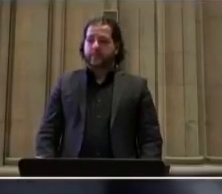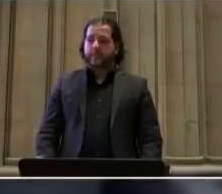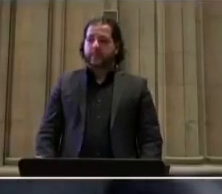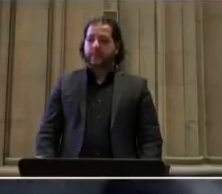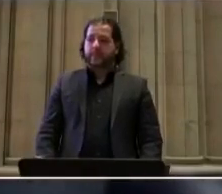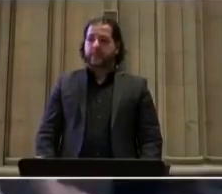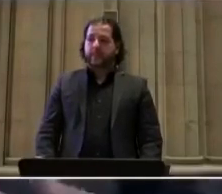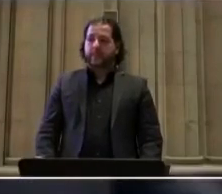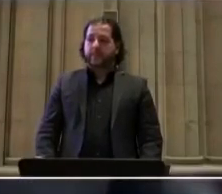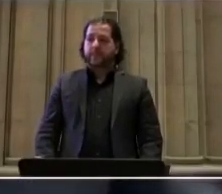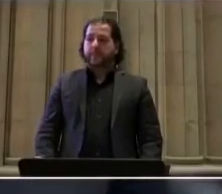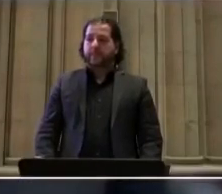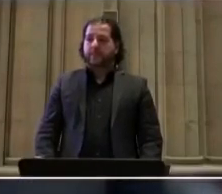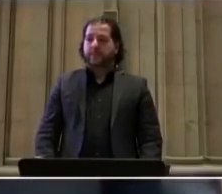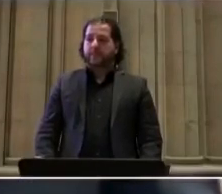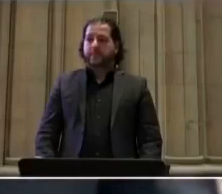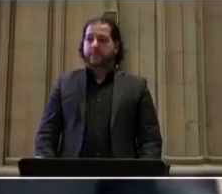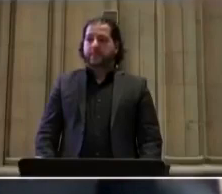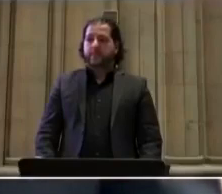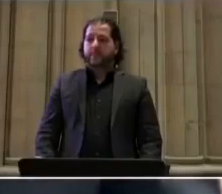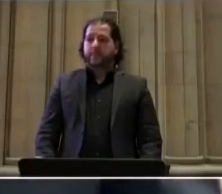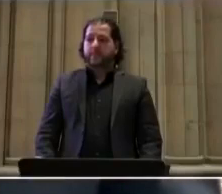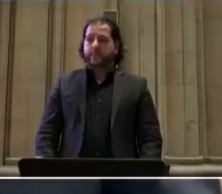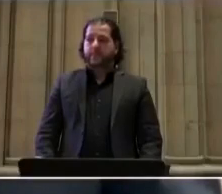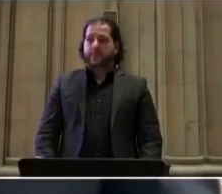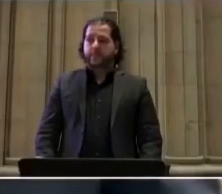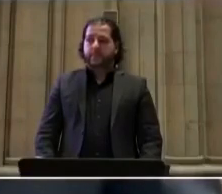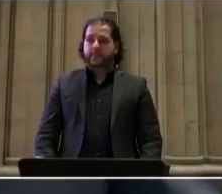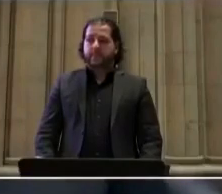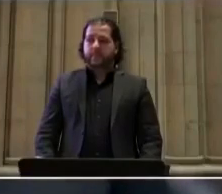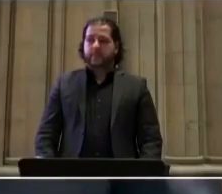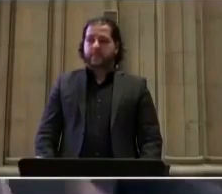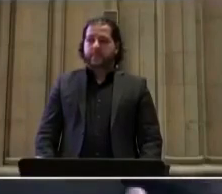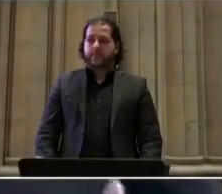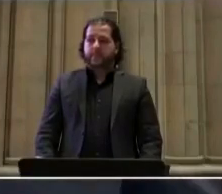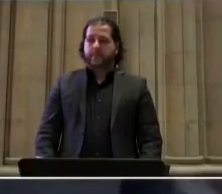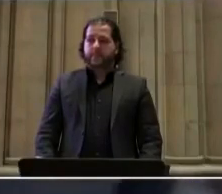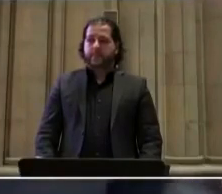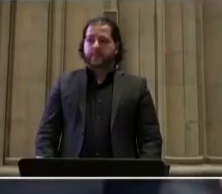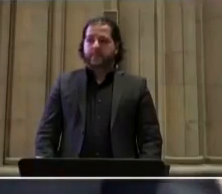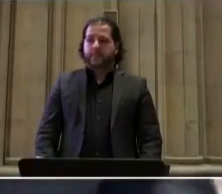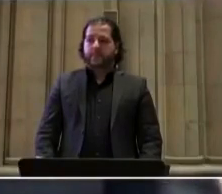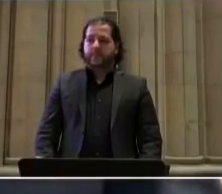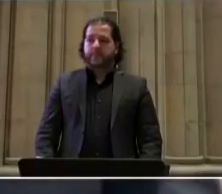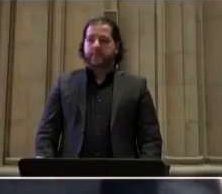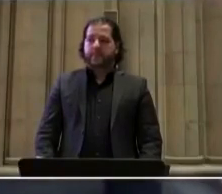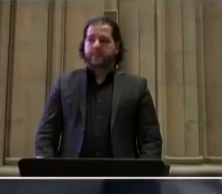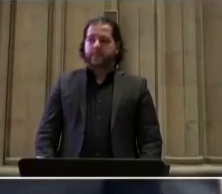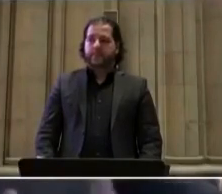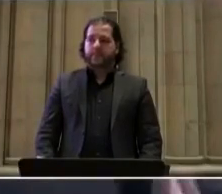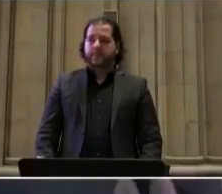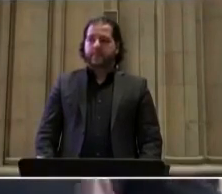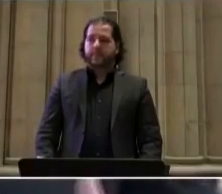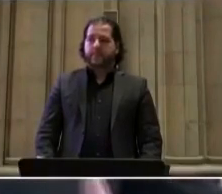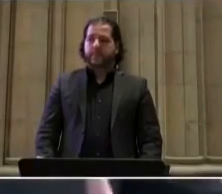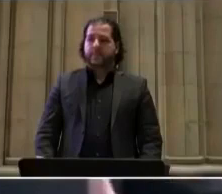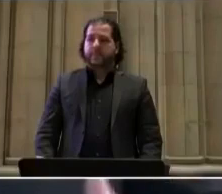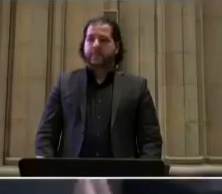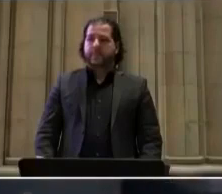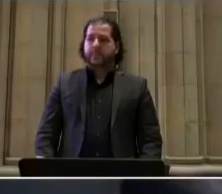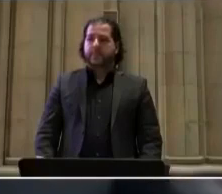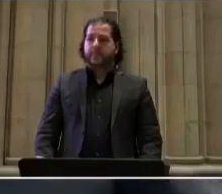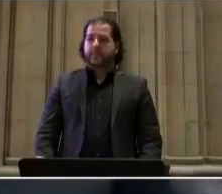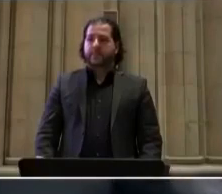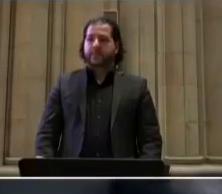benet dustel. E ba to deals and deje, should the yot e. O here than he did need or less. Aro e